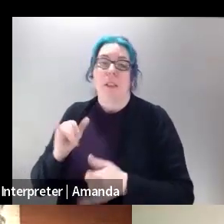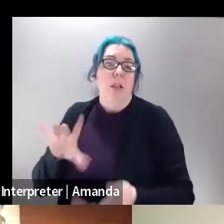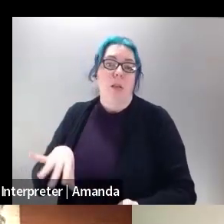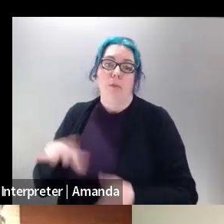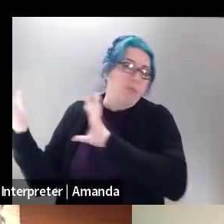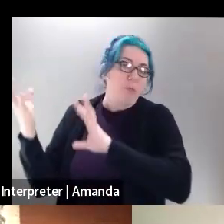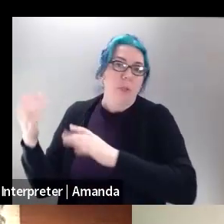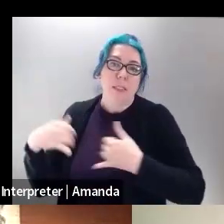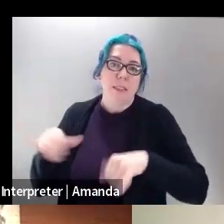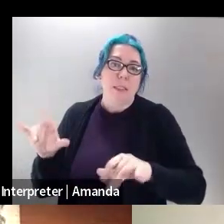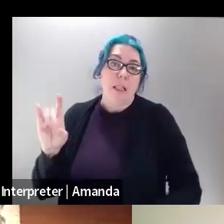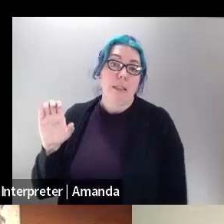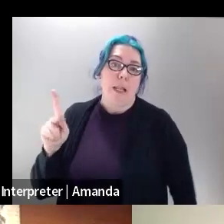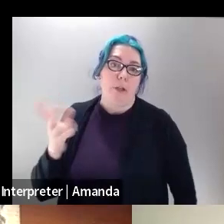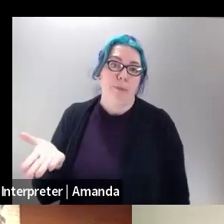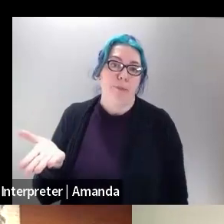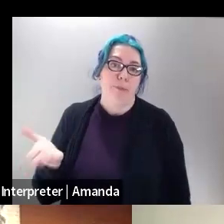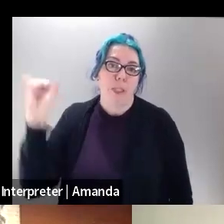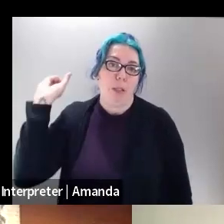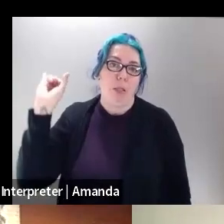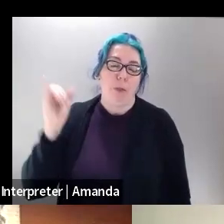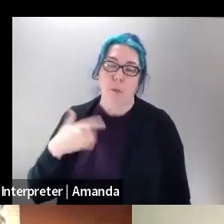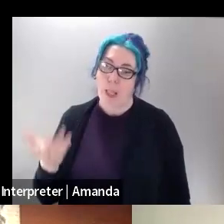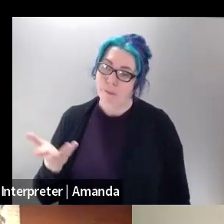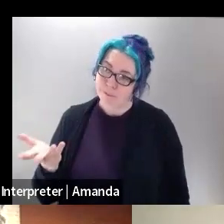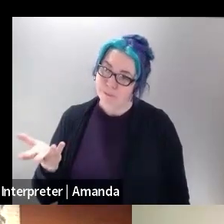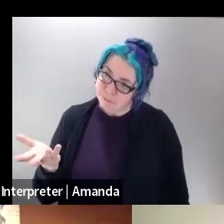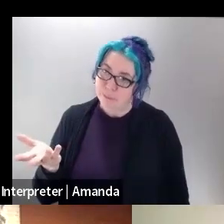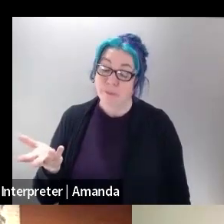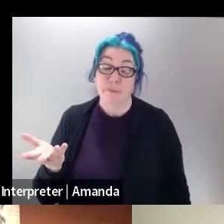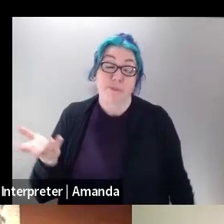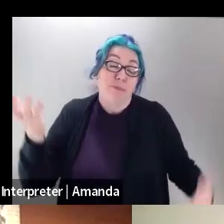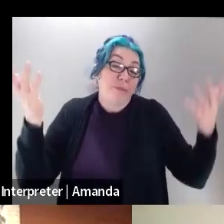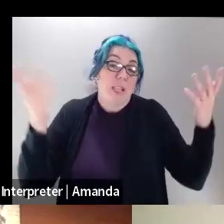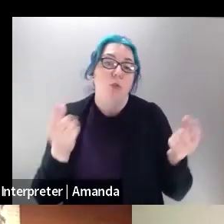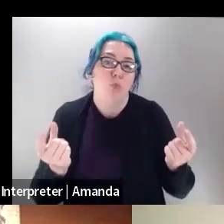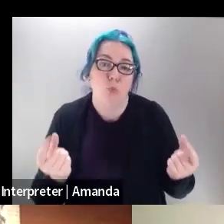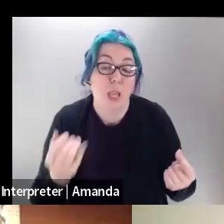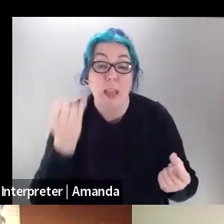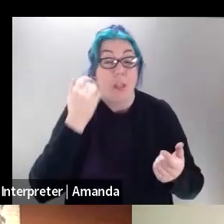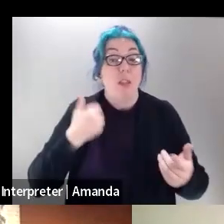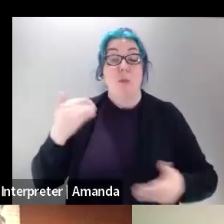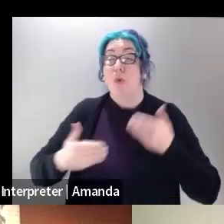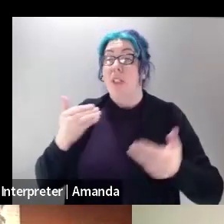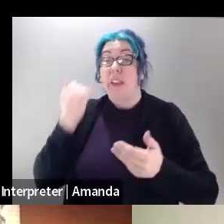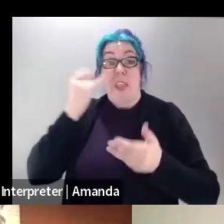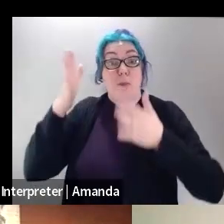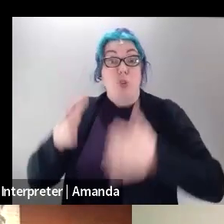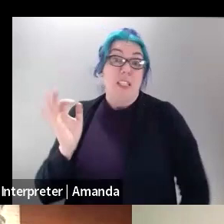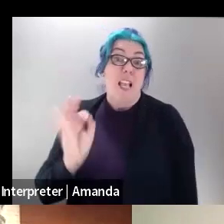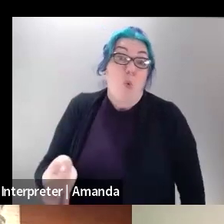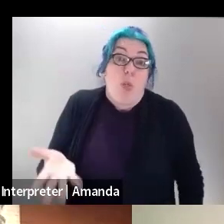wall or what you agree to. If there's an asshole in the process, always an asshole. It doesn't